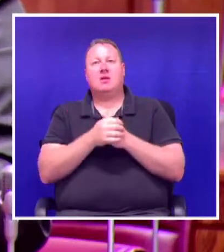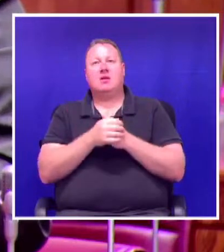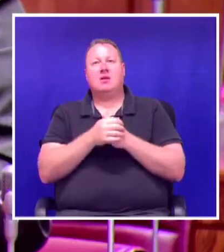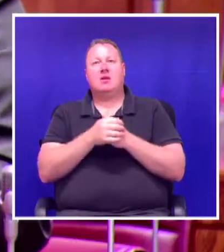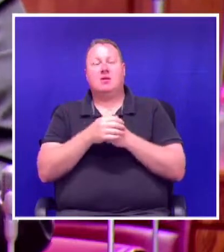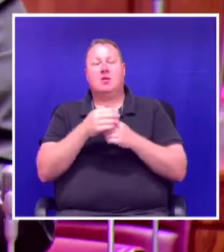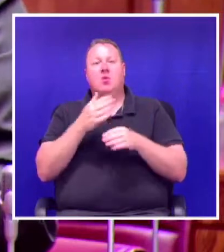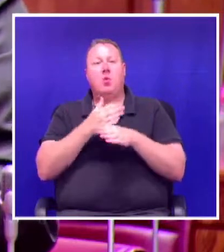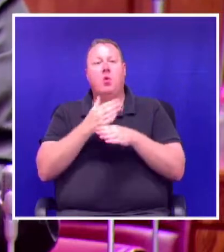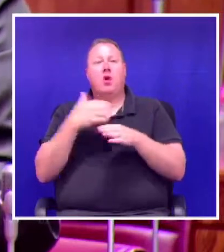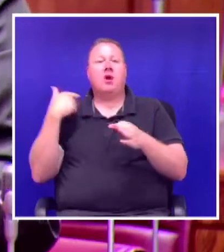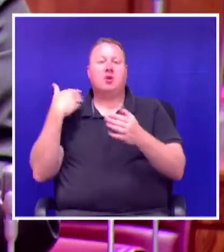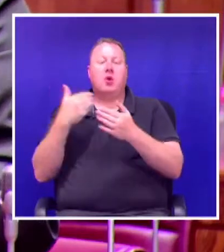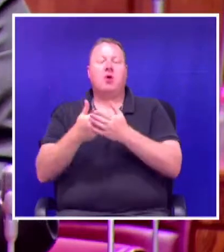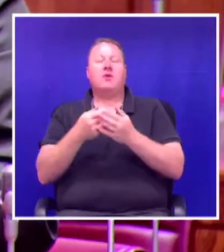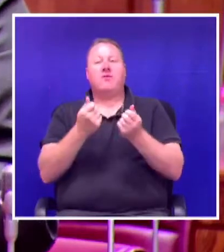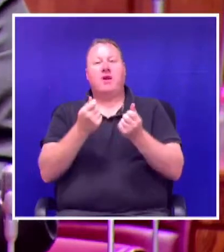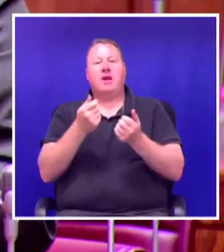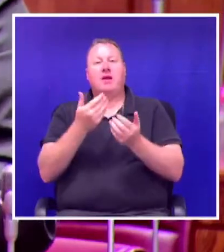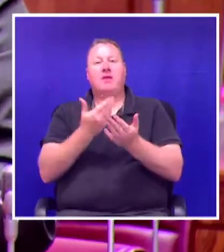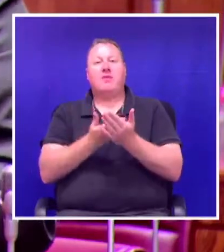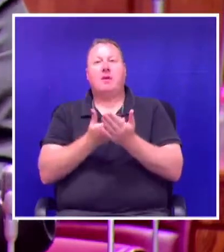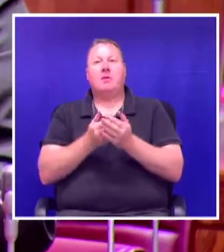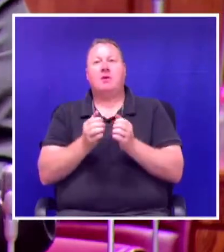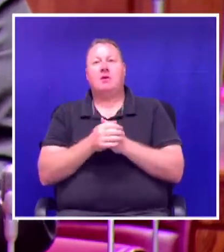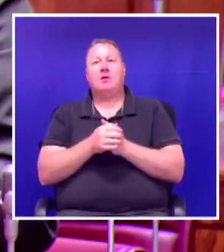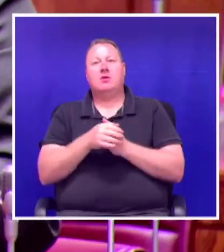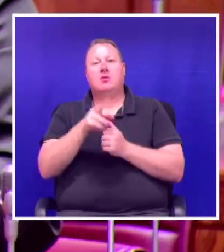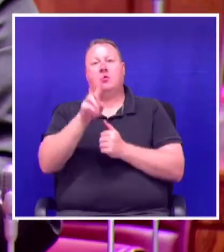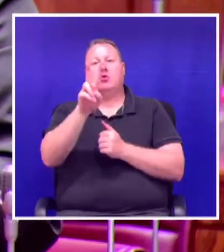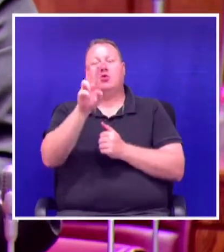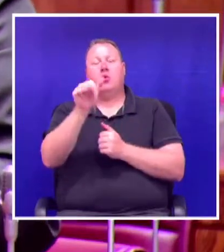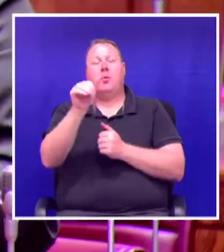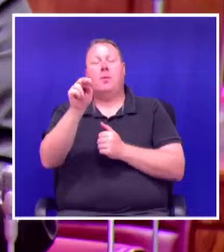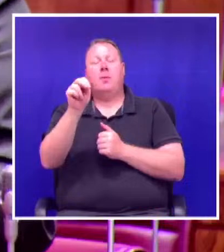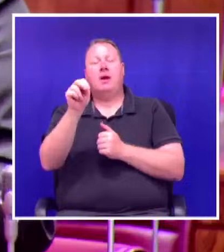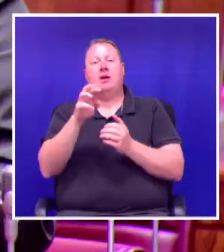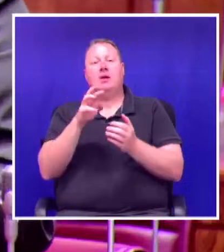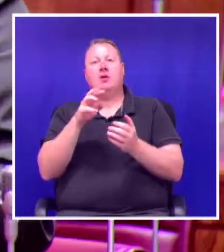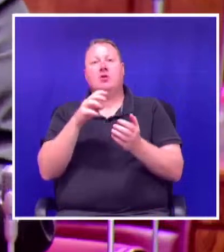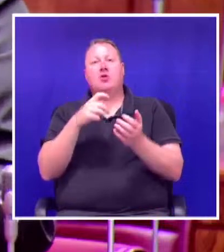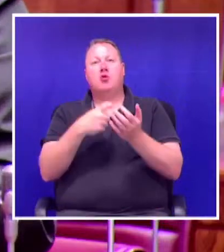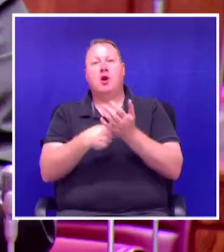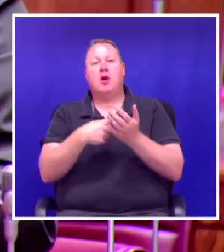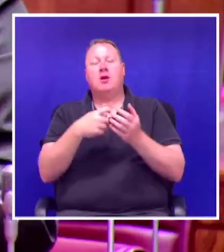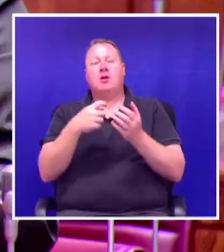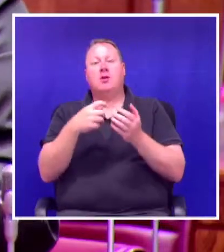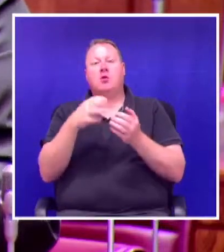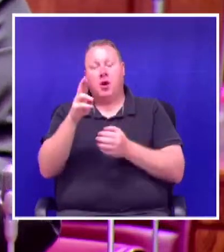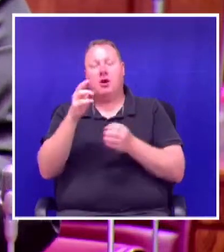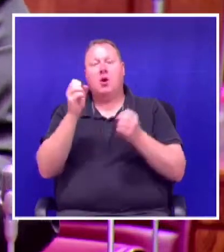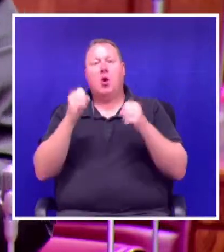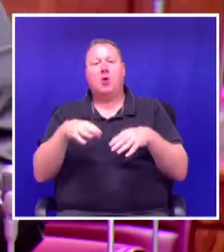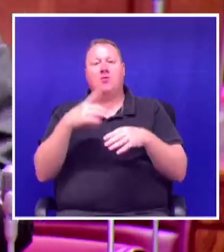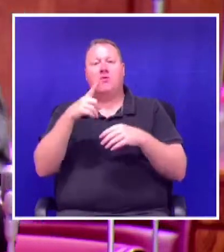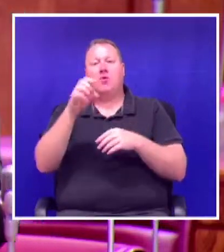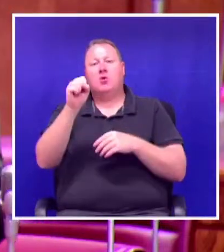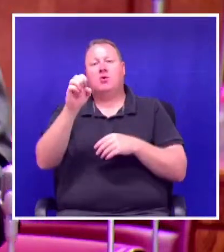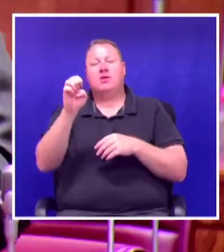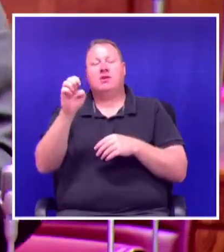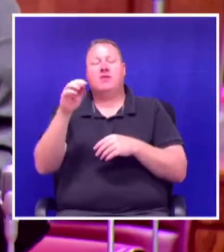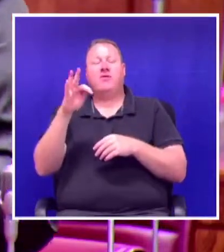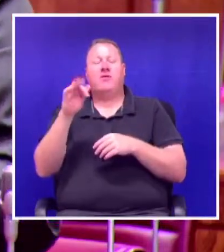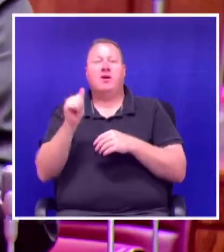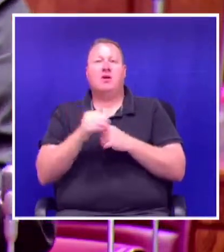is available, resulting in a 2 billion rand loss for SIFA. And what measures